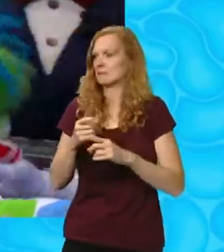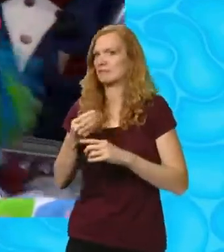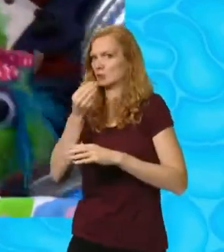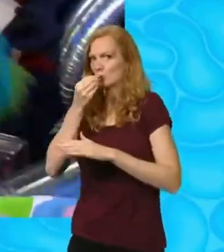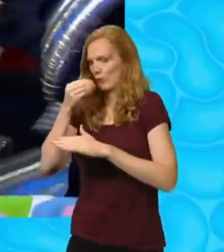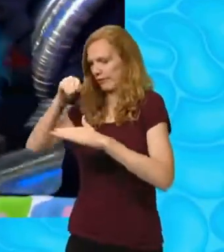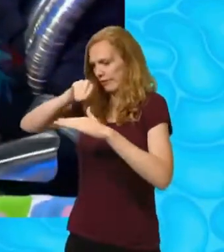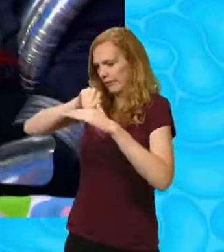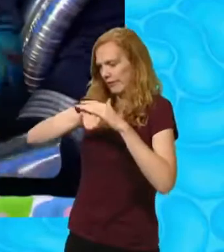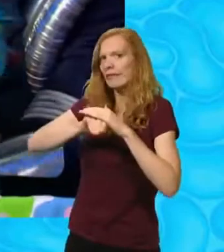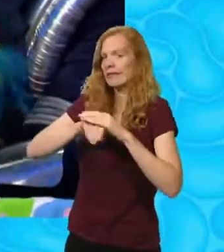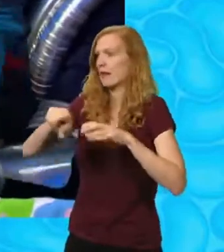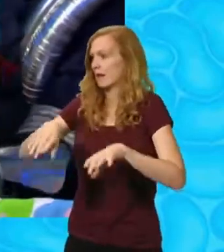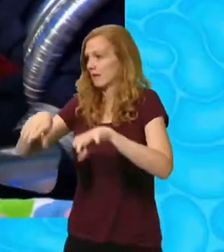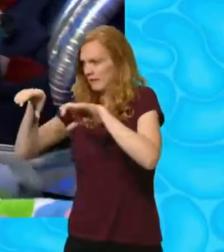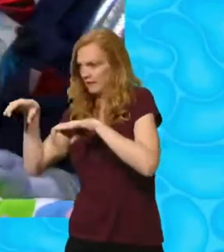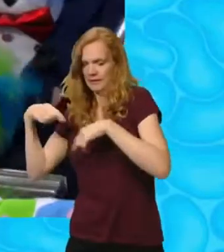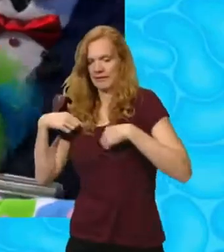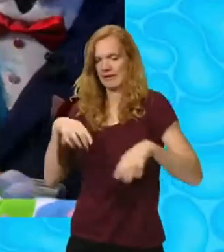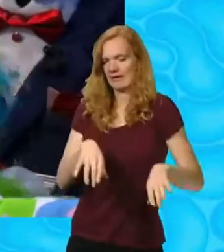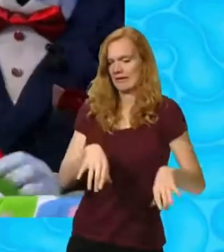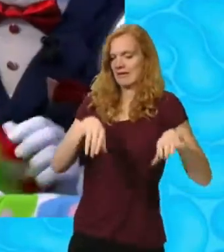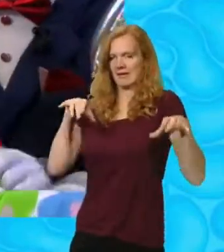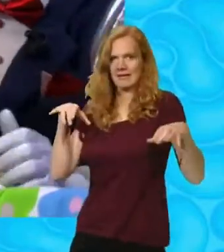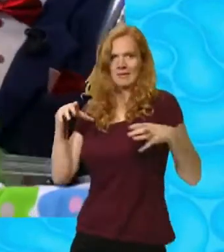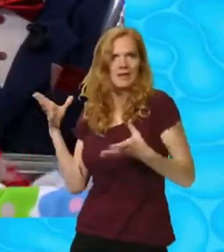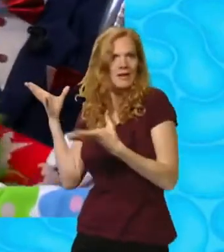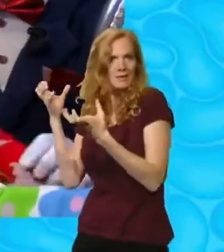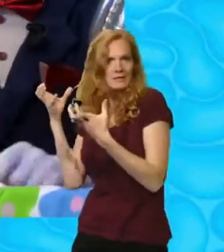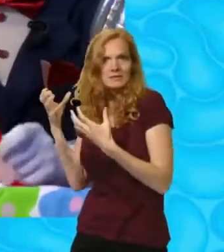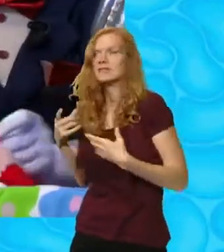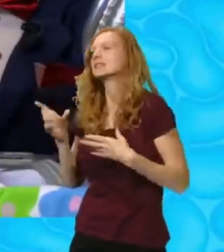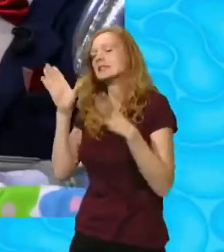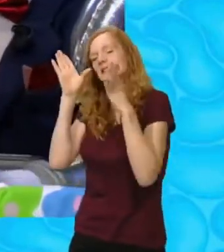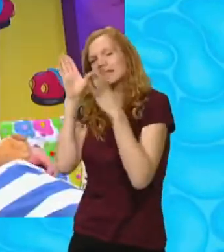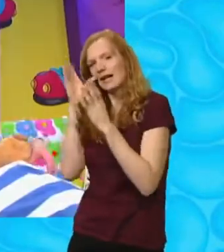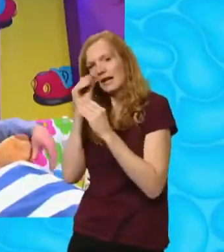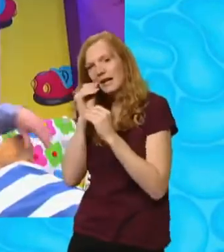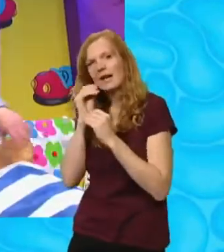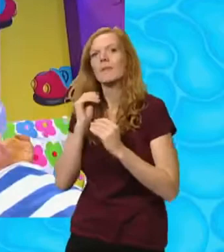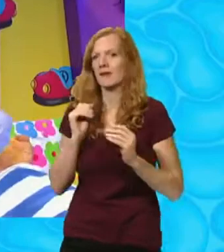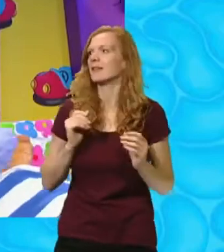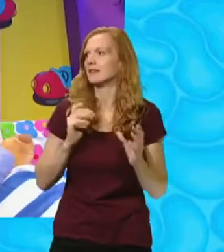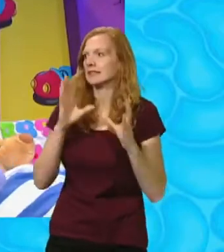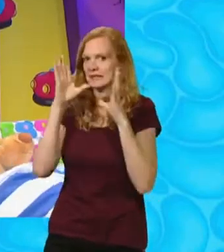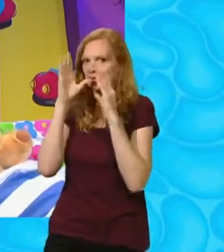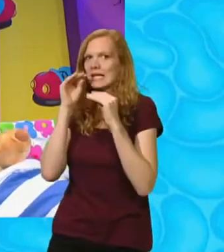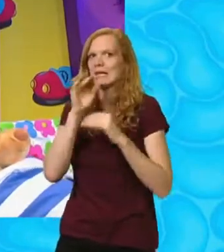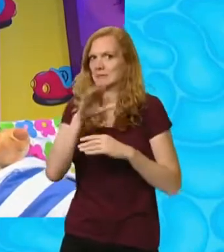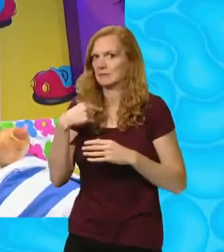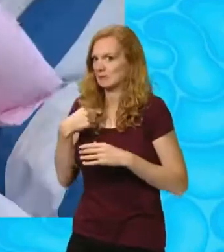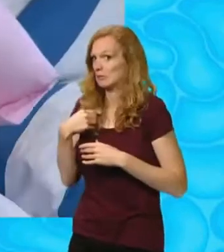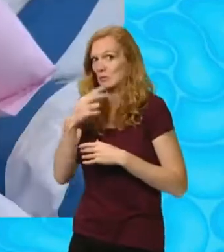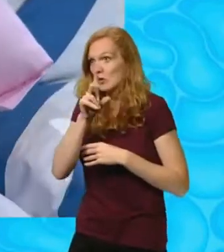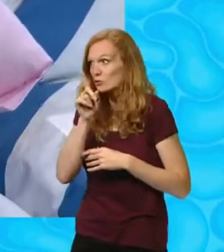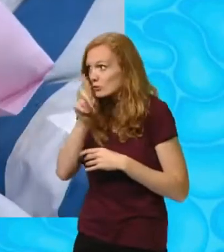Little Monster to fall asleep. Ah! All right. And I have put